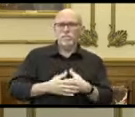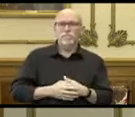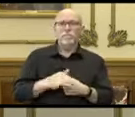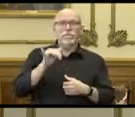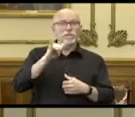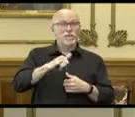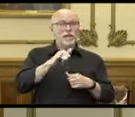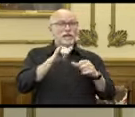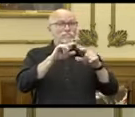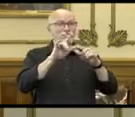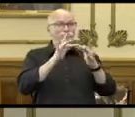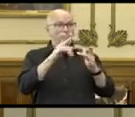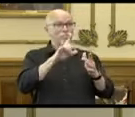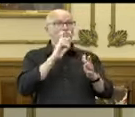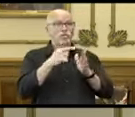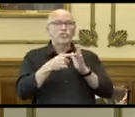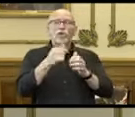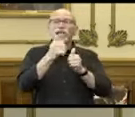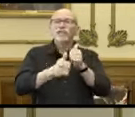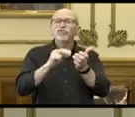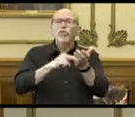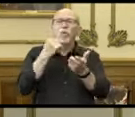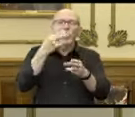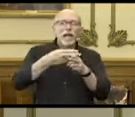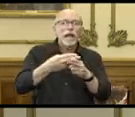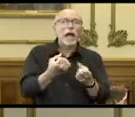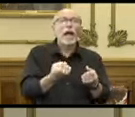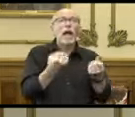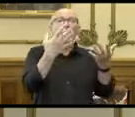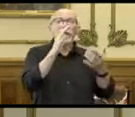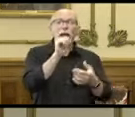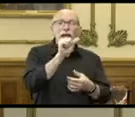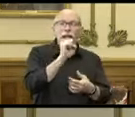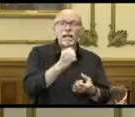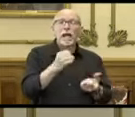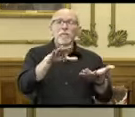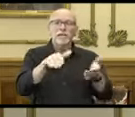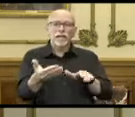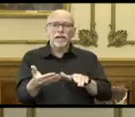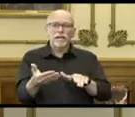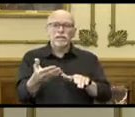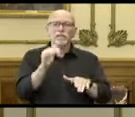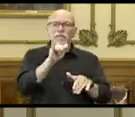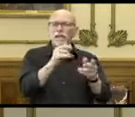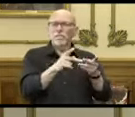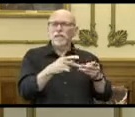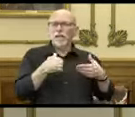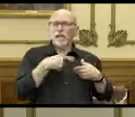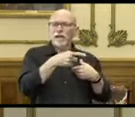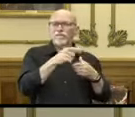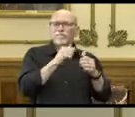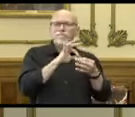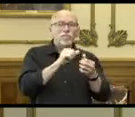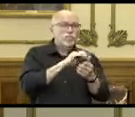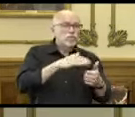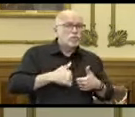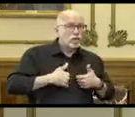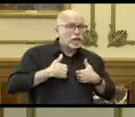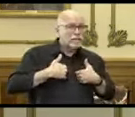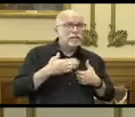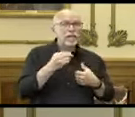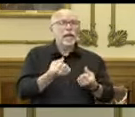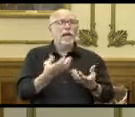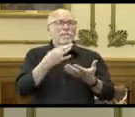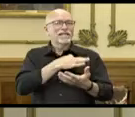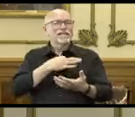will show you, by facility name, how many cases and deaths a facility had in residence and how